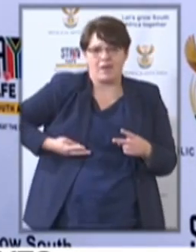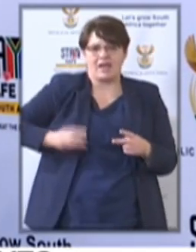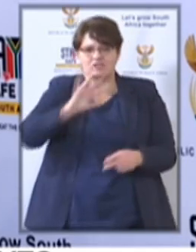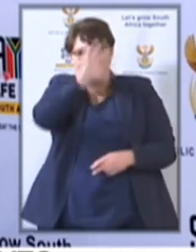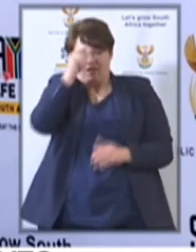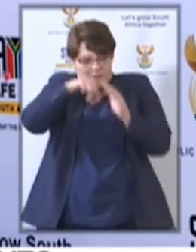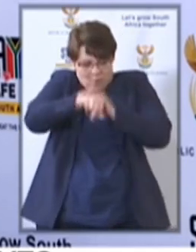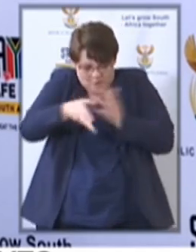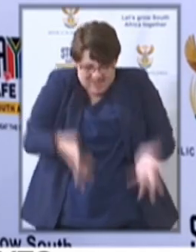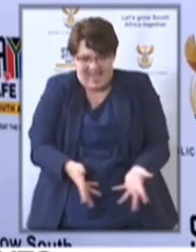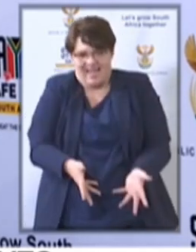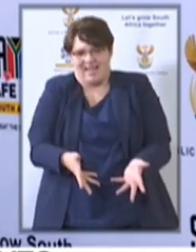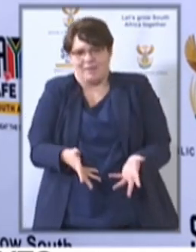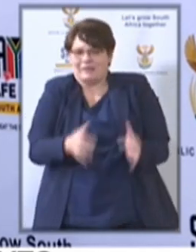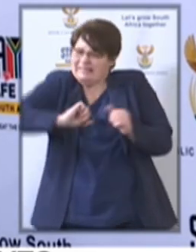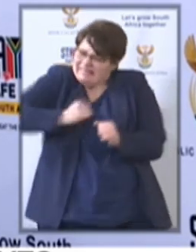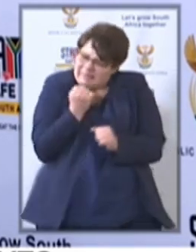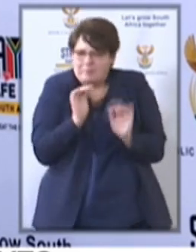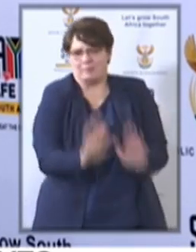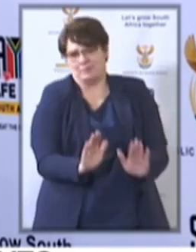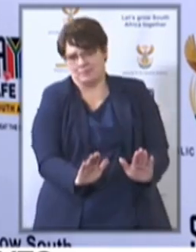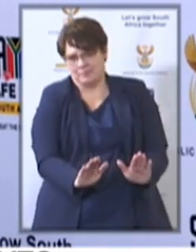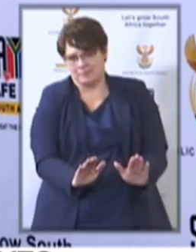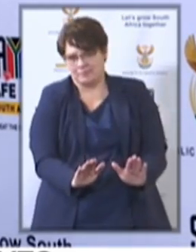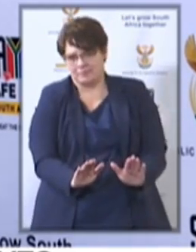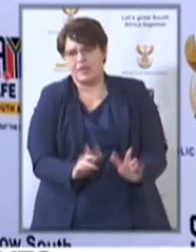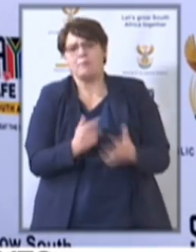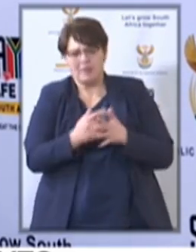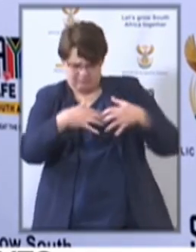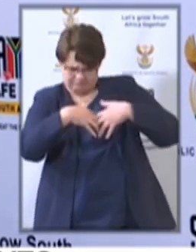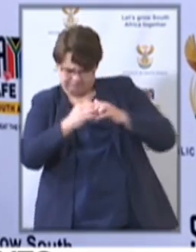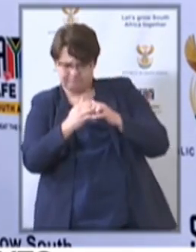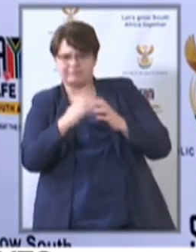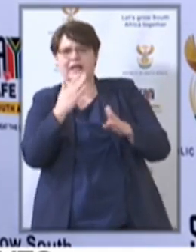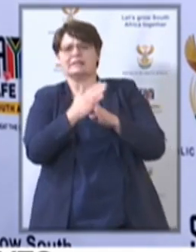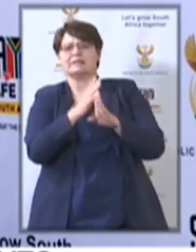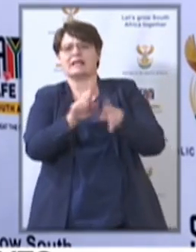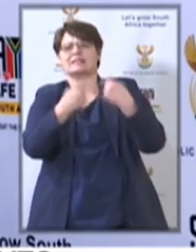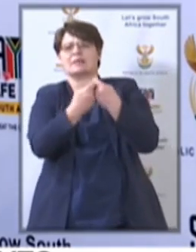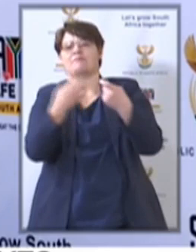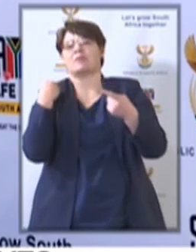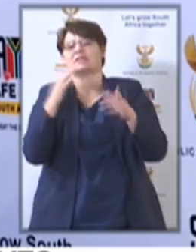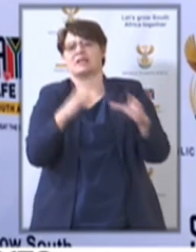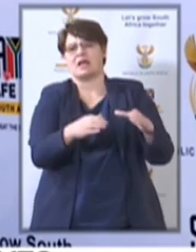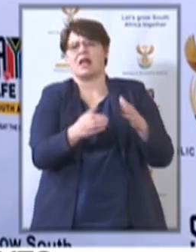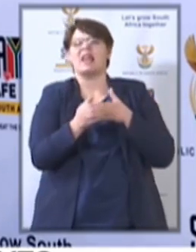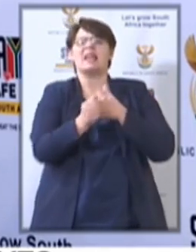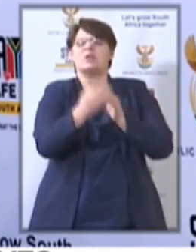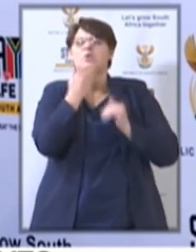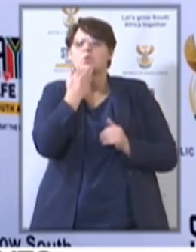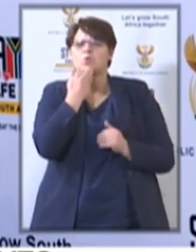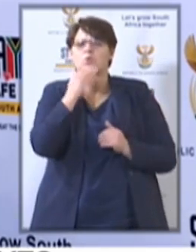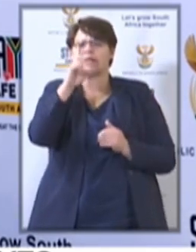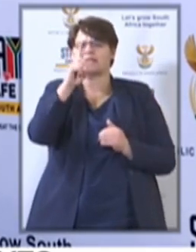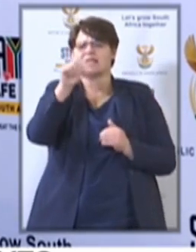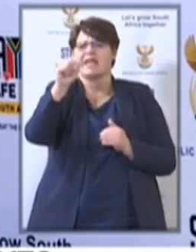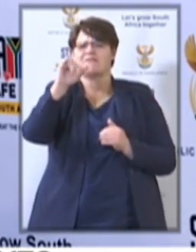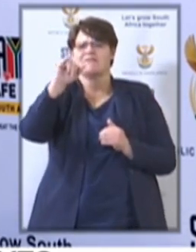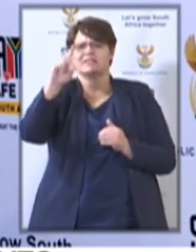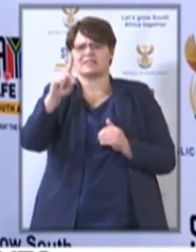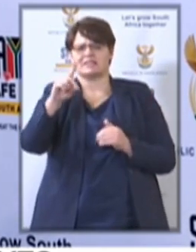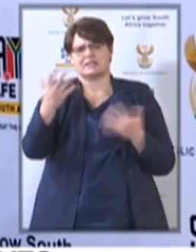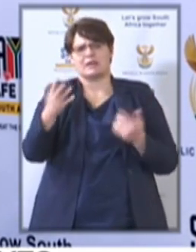I specifically appointed the Ministerial Task Team in this regard, which was led by Professor David